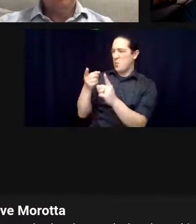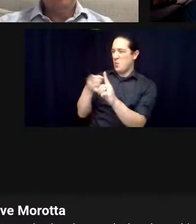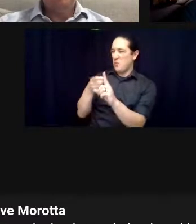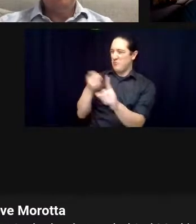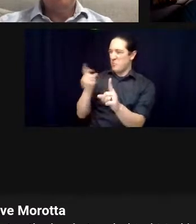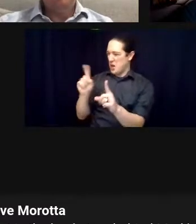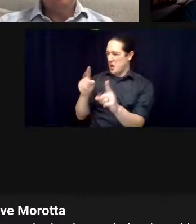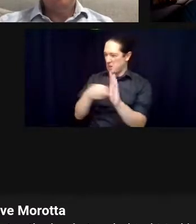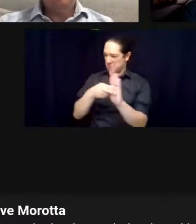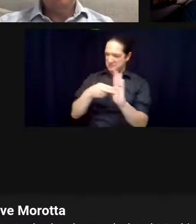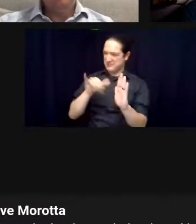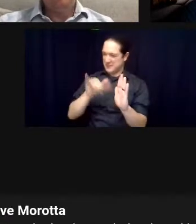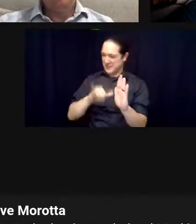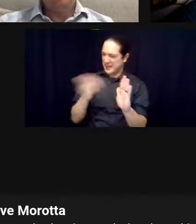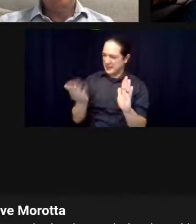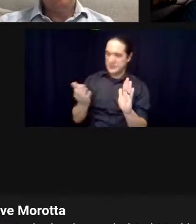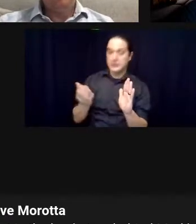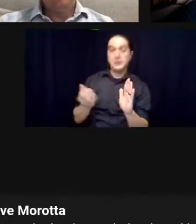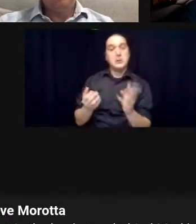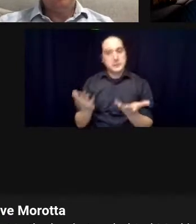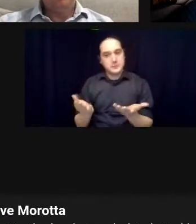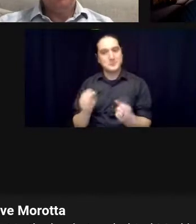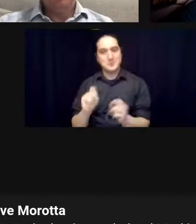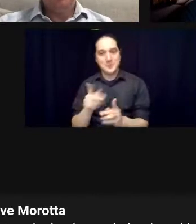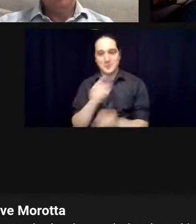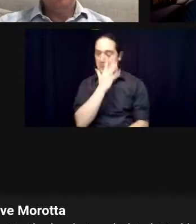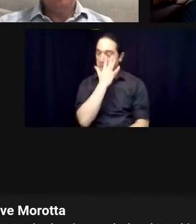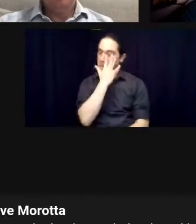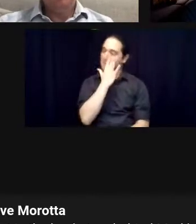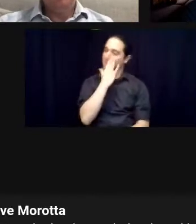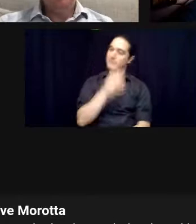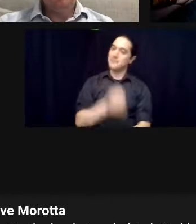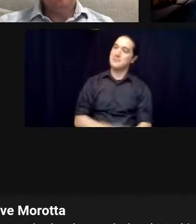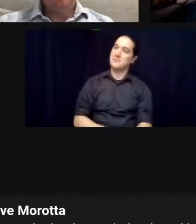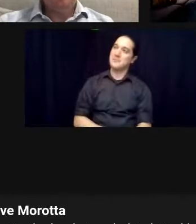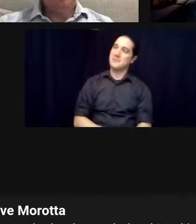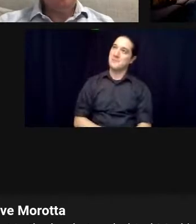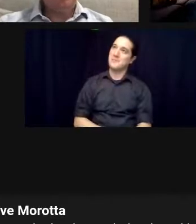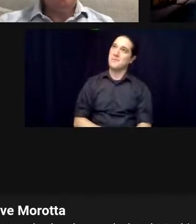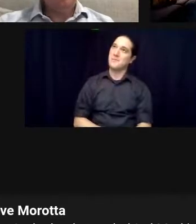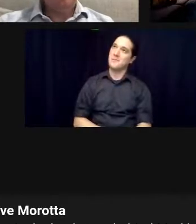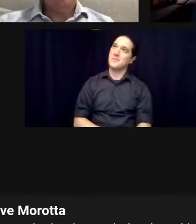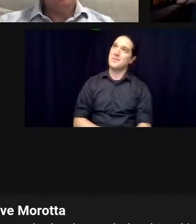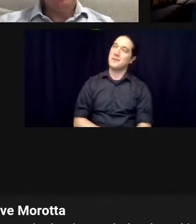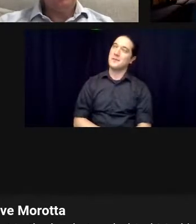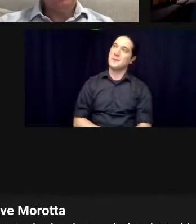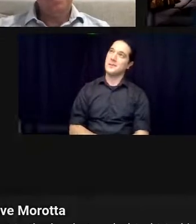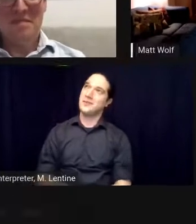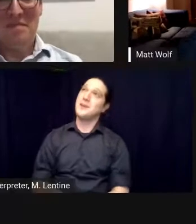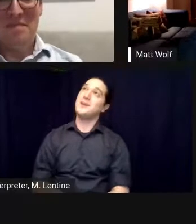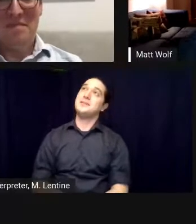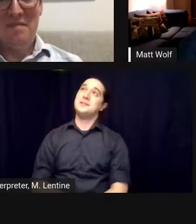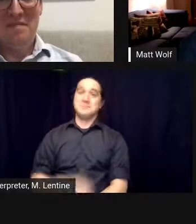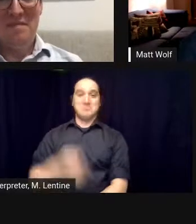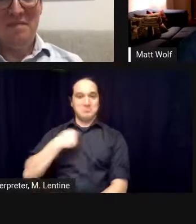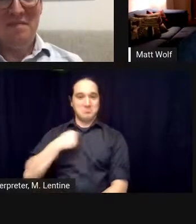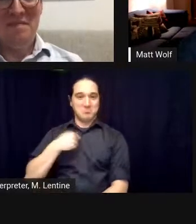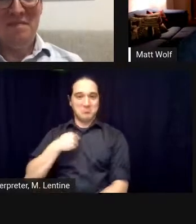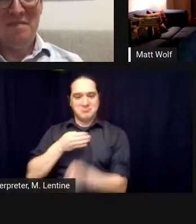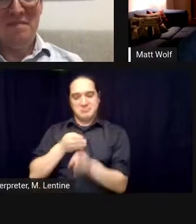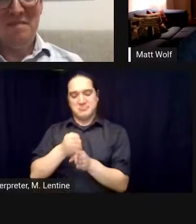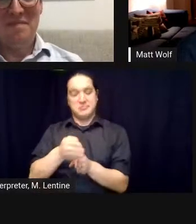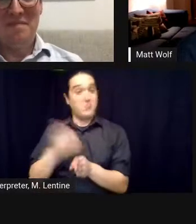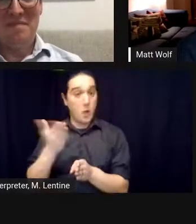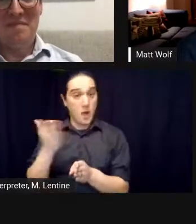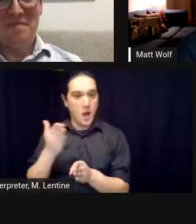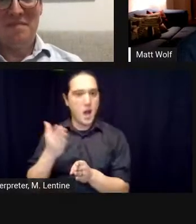to be called holy shit that was that was my working title for it well i was in charge of the sewage system inside biosphere too